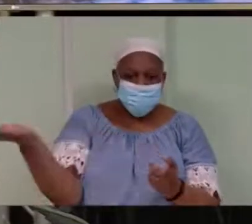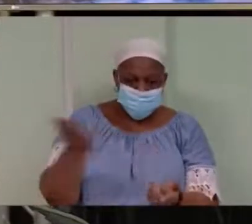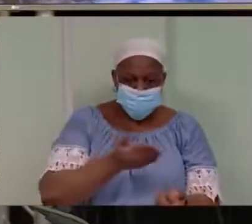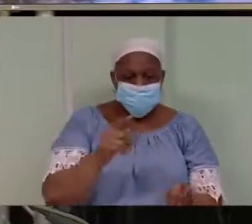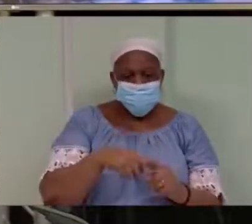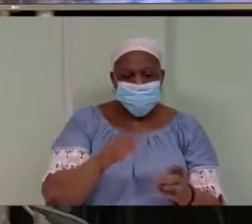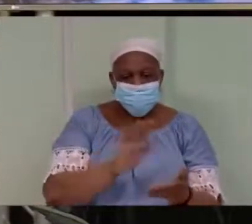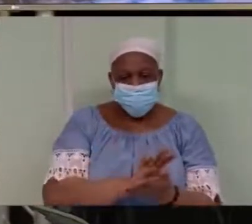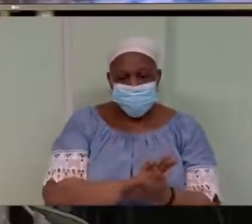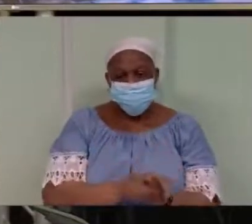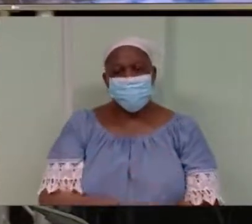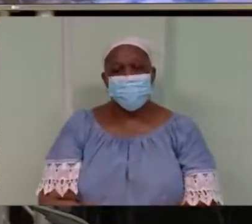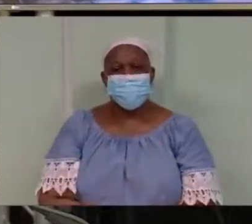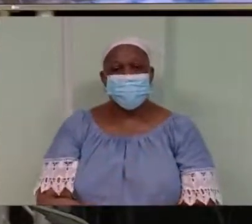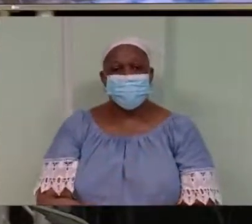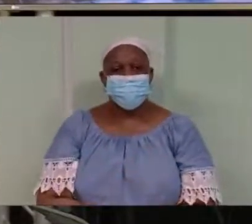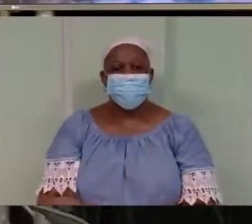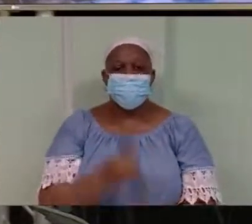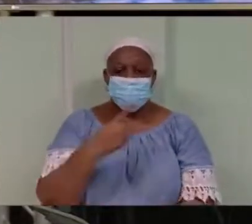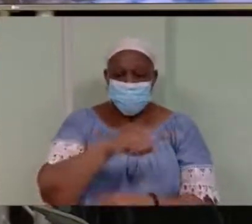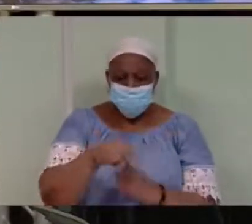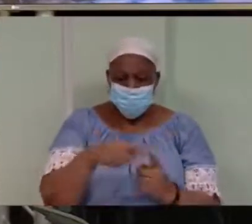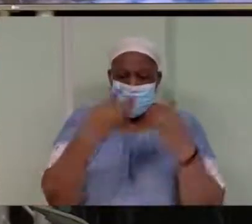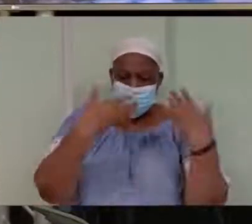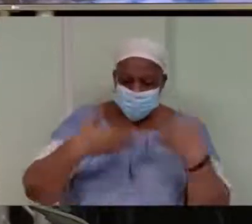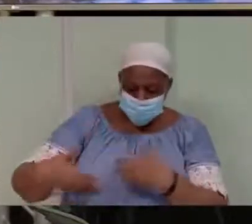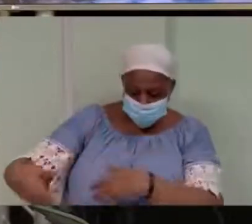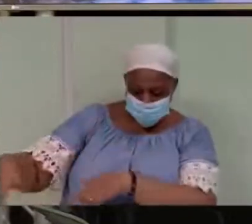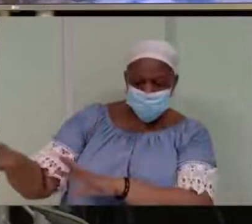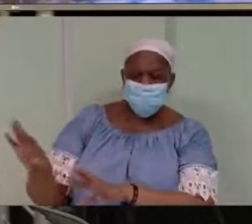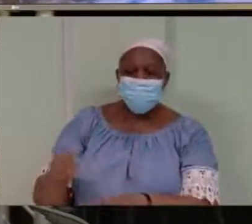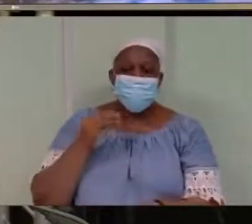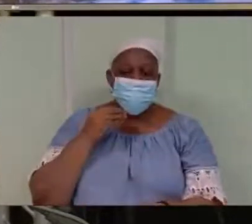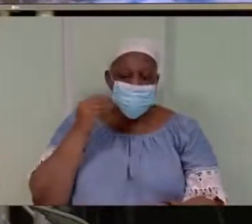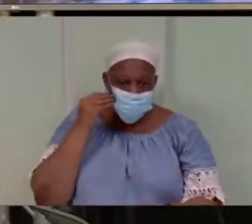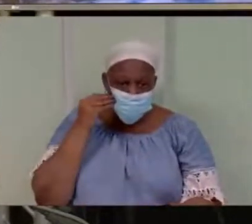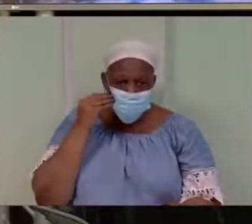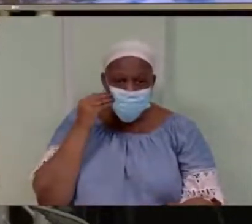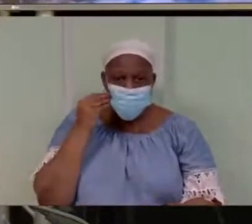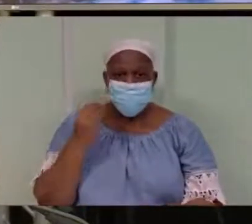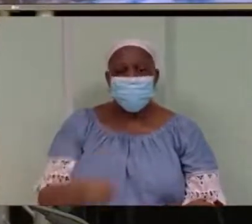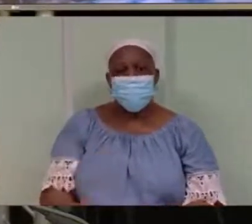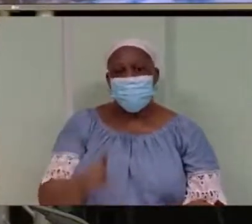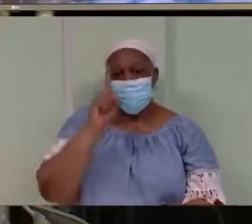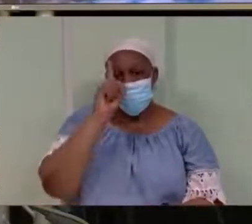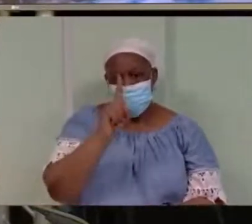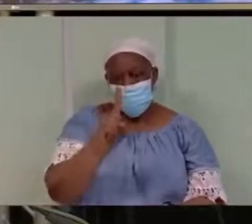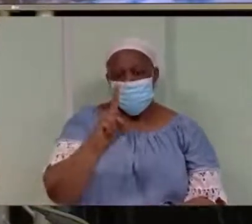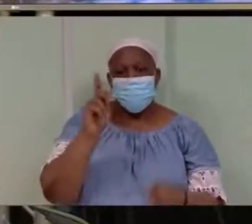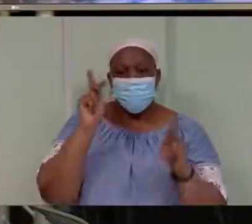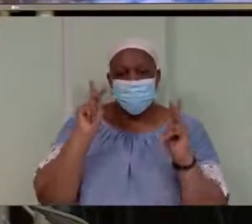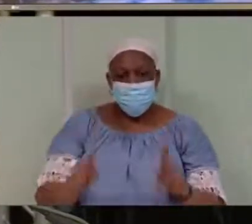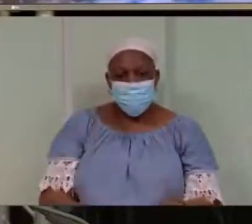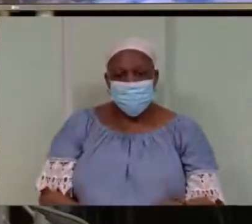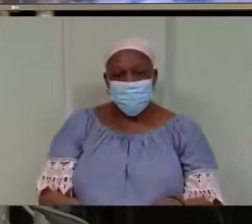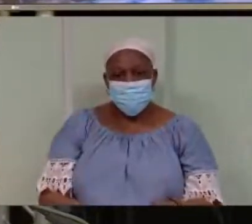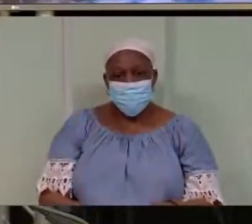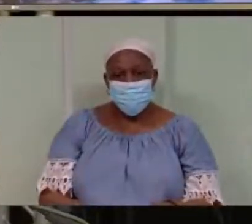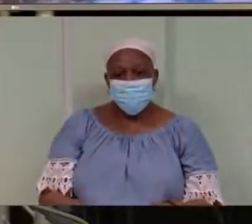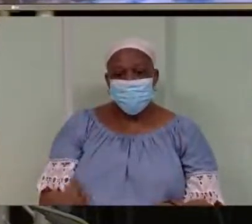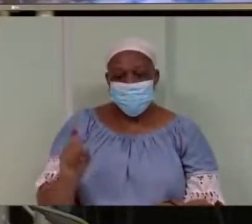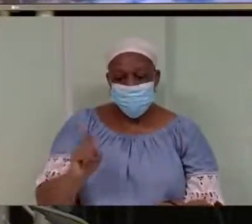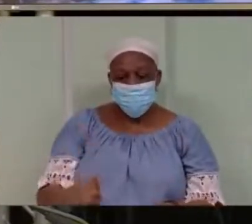guidelines for departure one a responsible adult is required to take a child from the